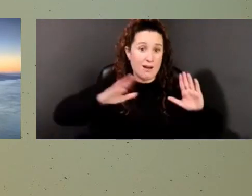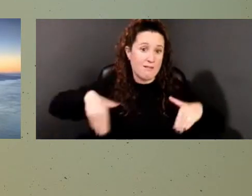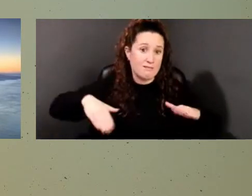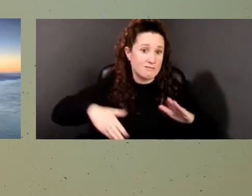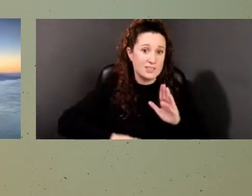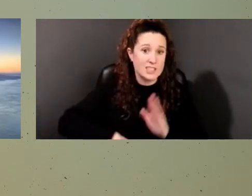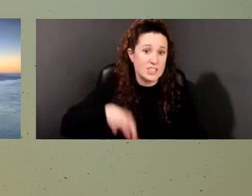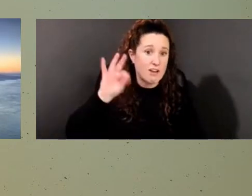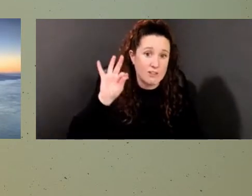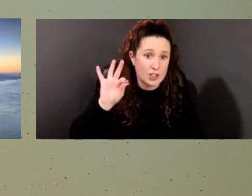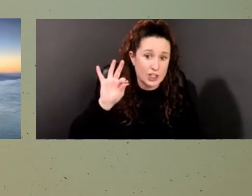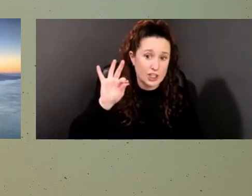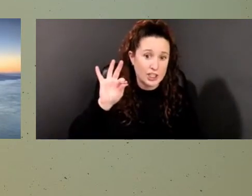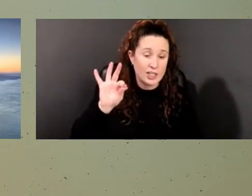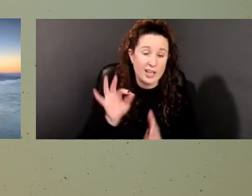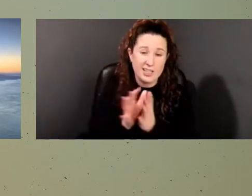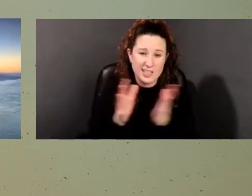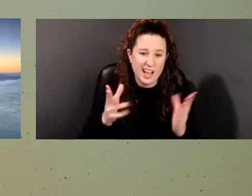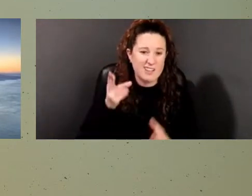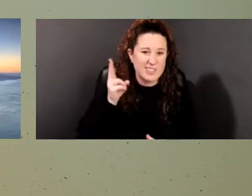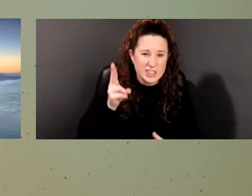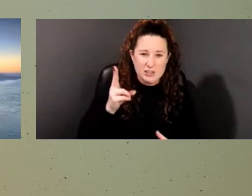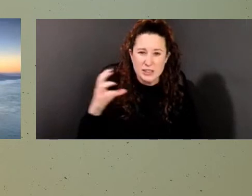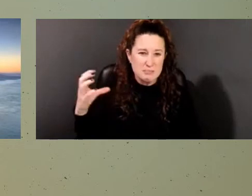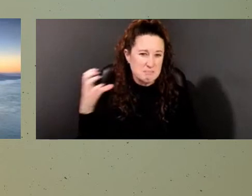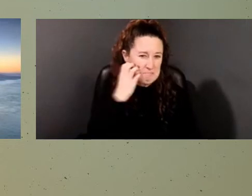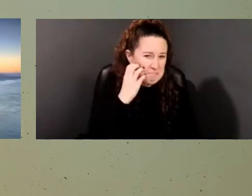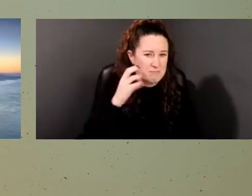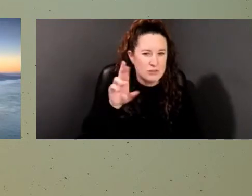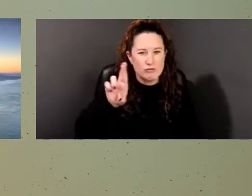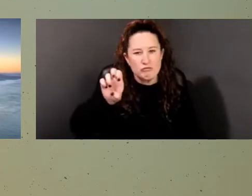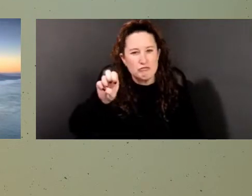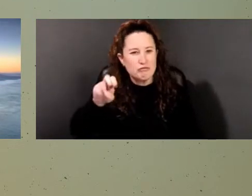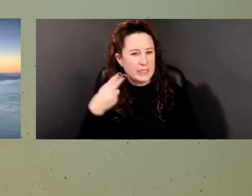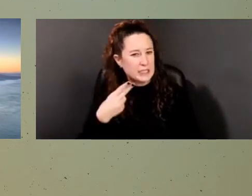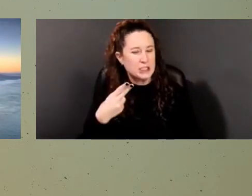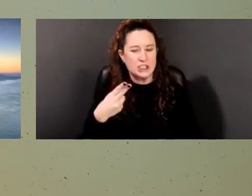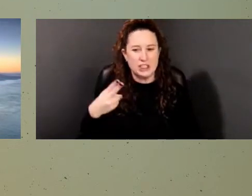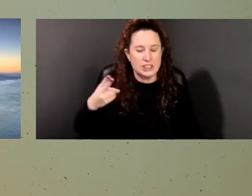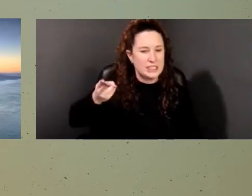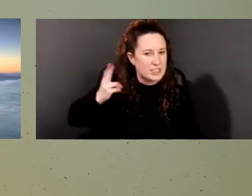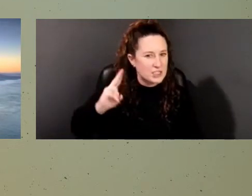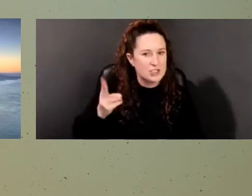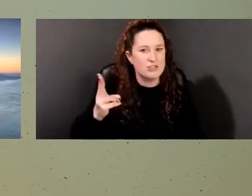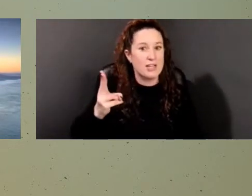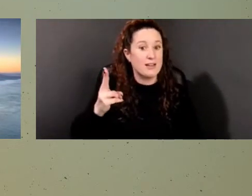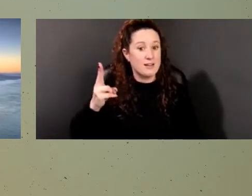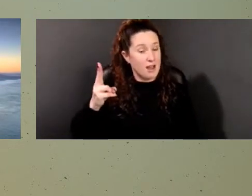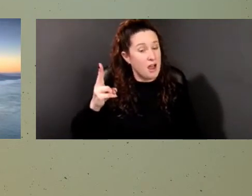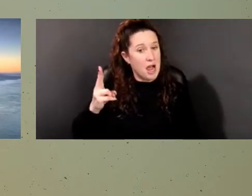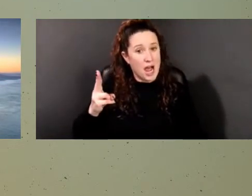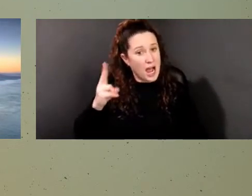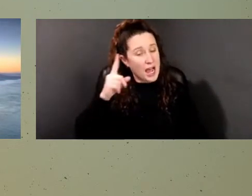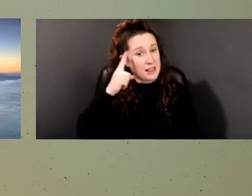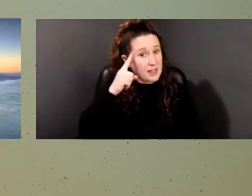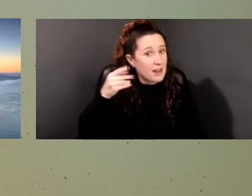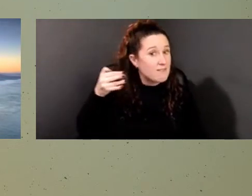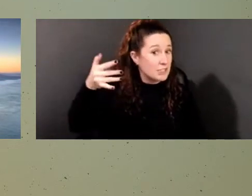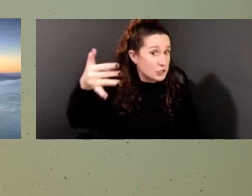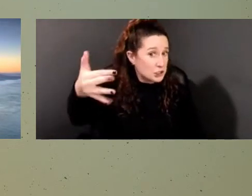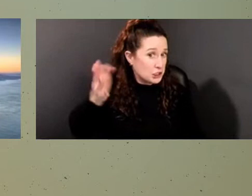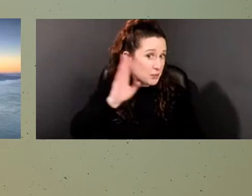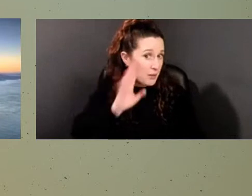of undiscovered rich history that will eventually be discovered and needs to be